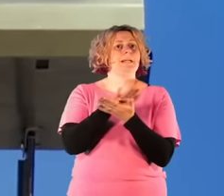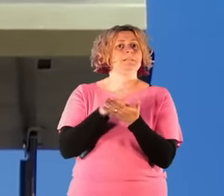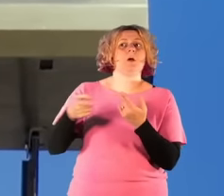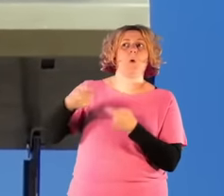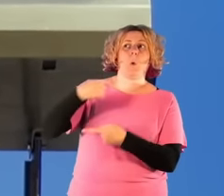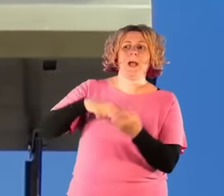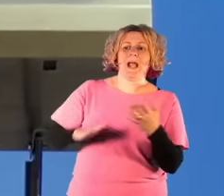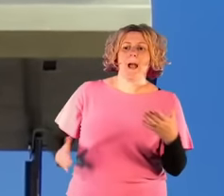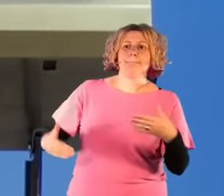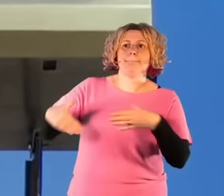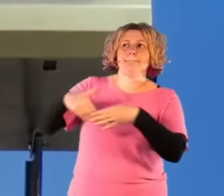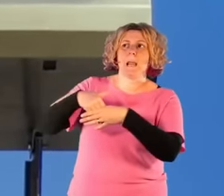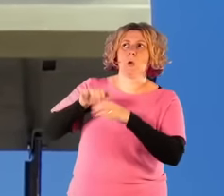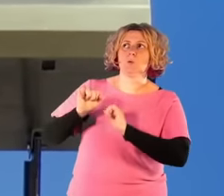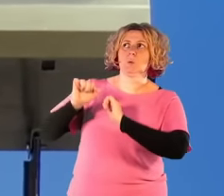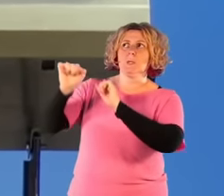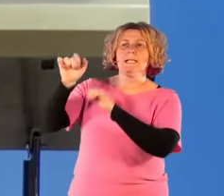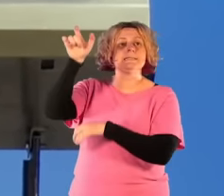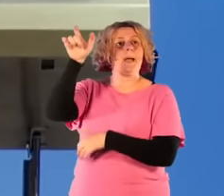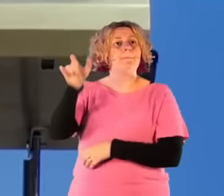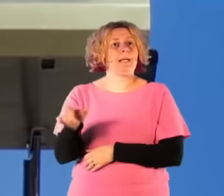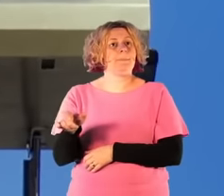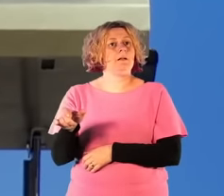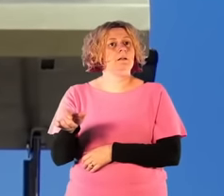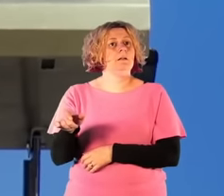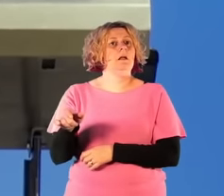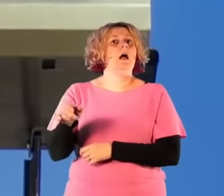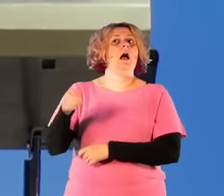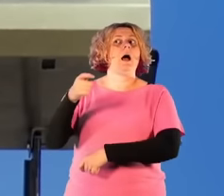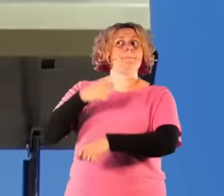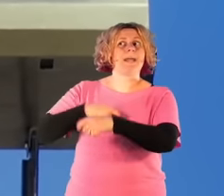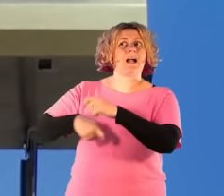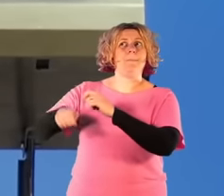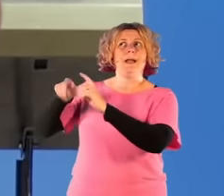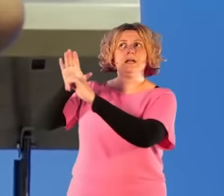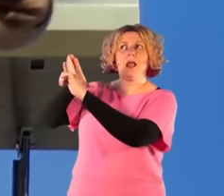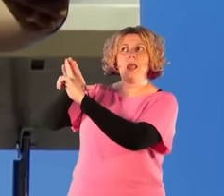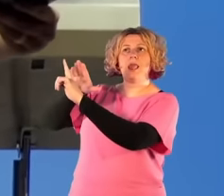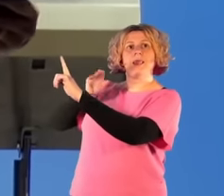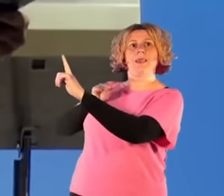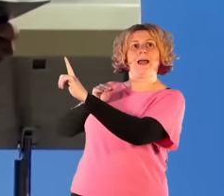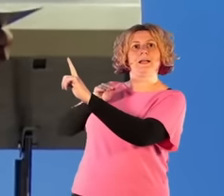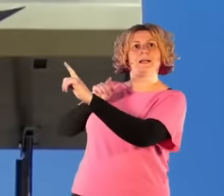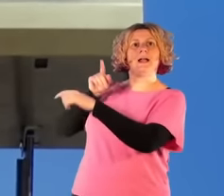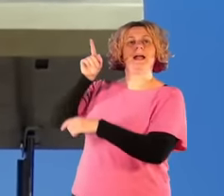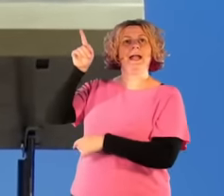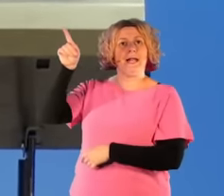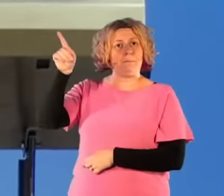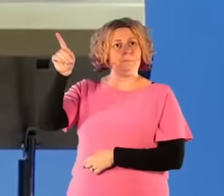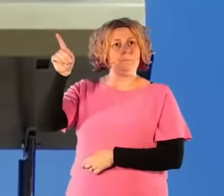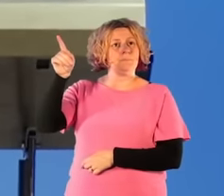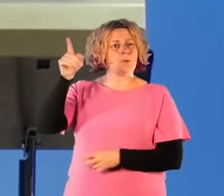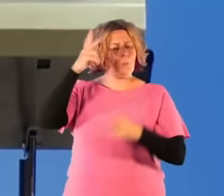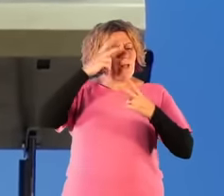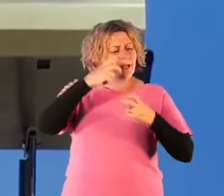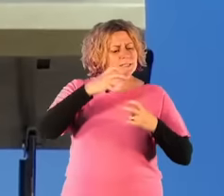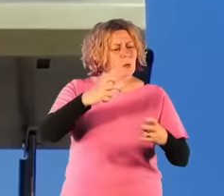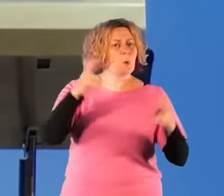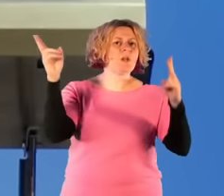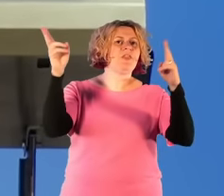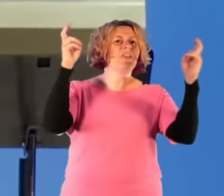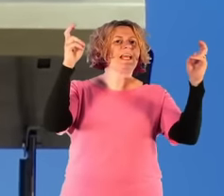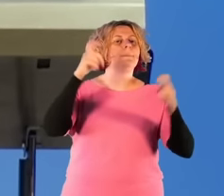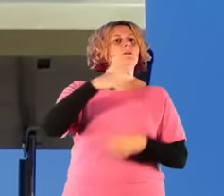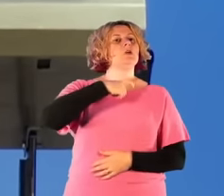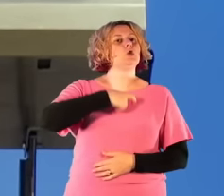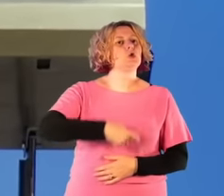people, and it means becoming more like him. We've explored the theme of human quite a lot in our seminar streams this